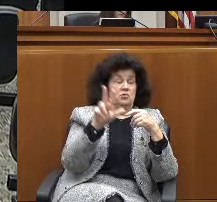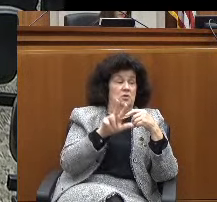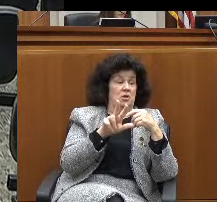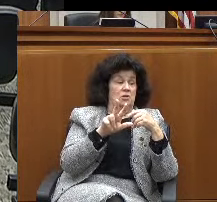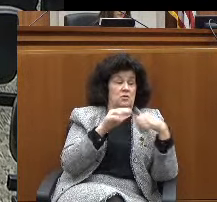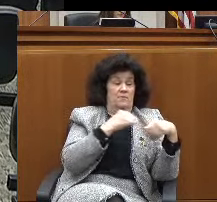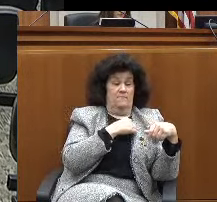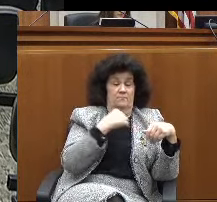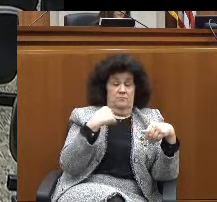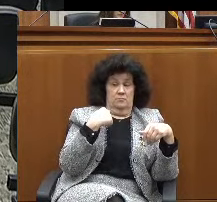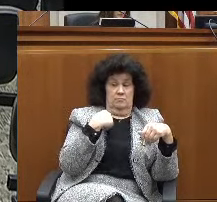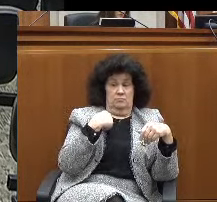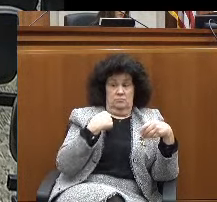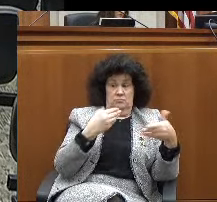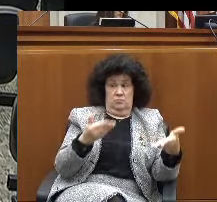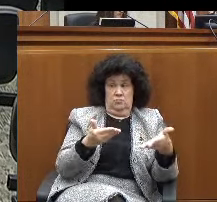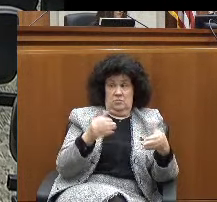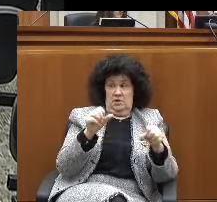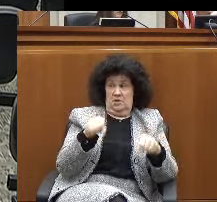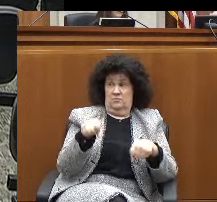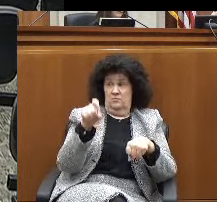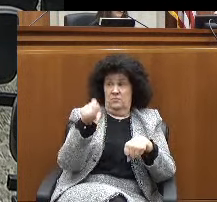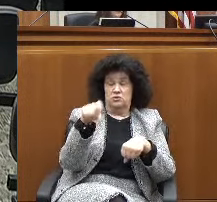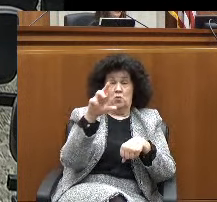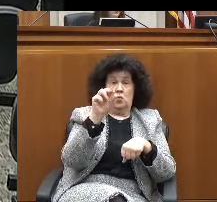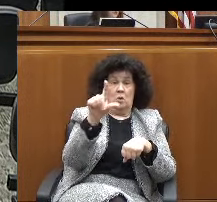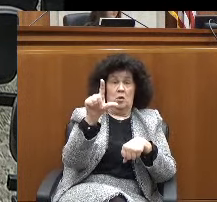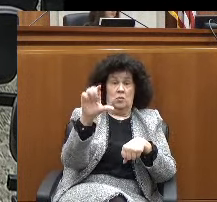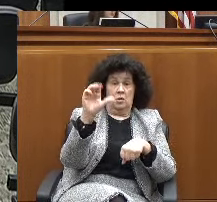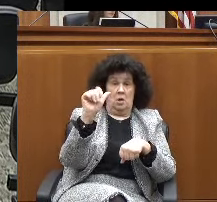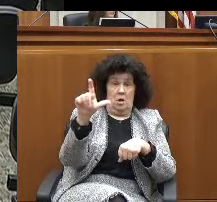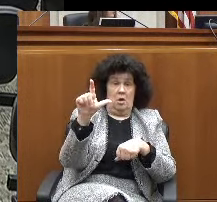affirmative vote of members present is required. May I have a roll call, please?